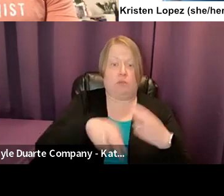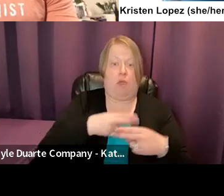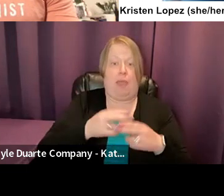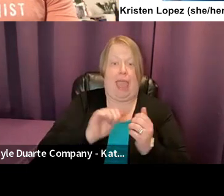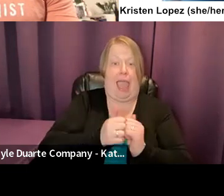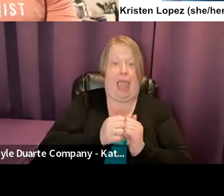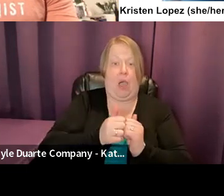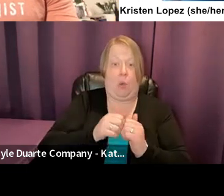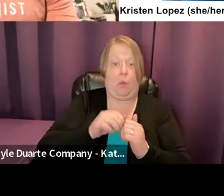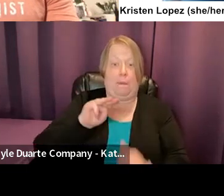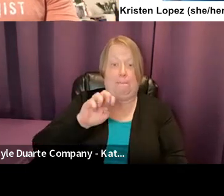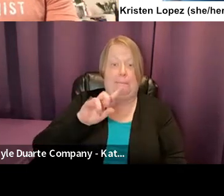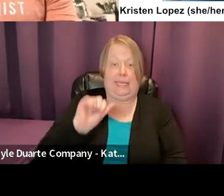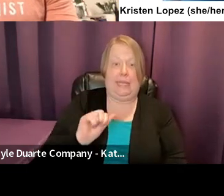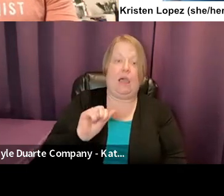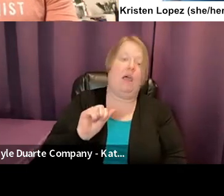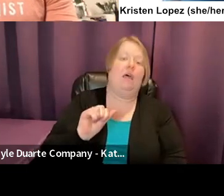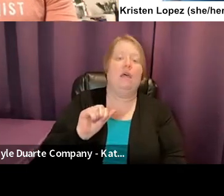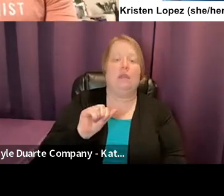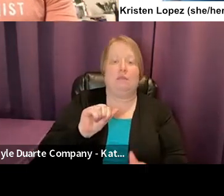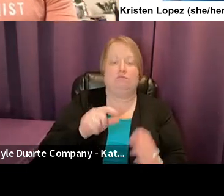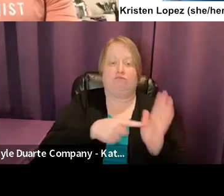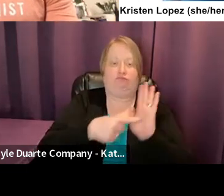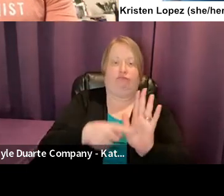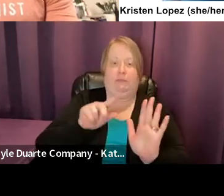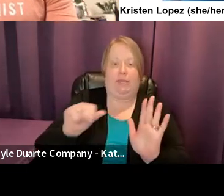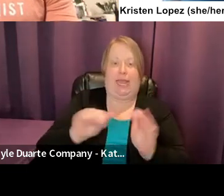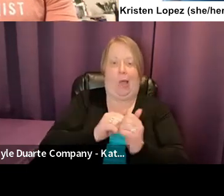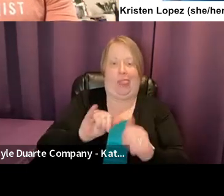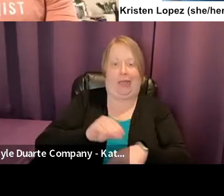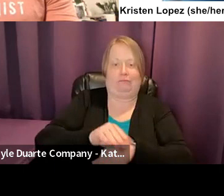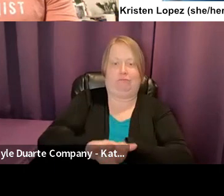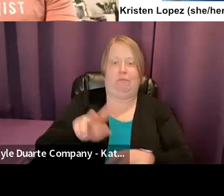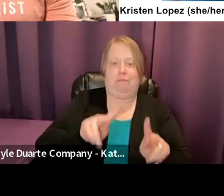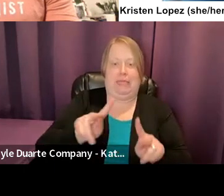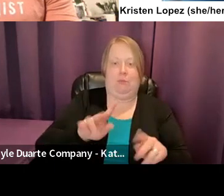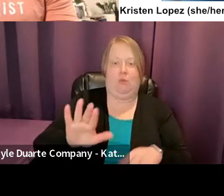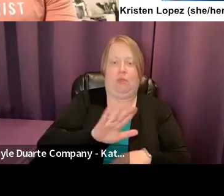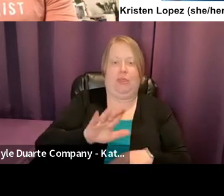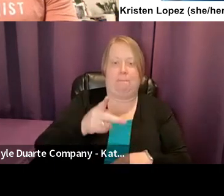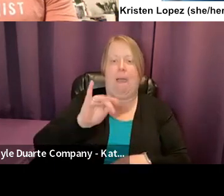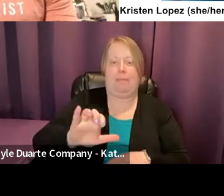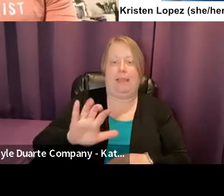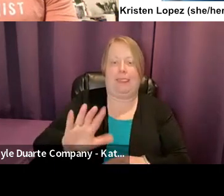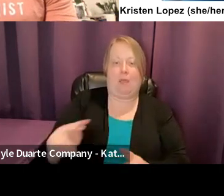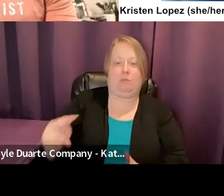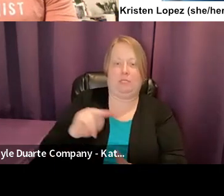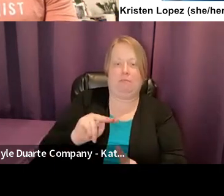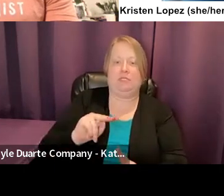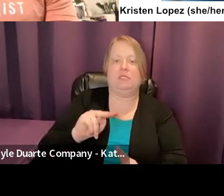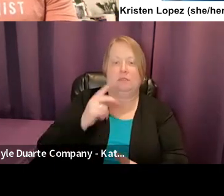perception of disabled people, and especially for disabled BIPOC and queer and trans disabled